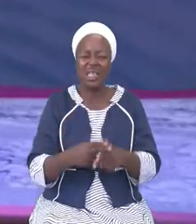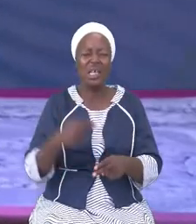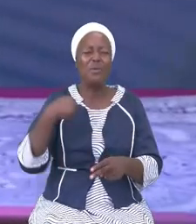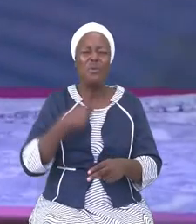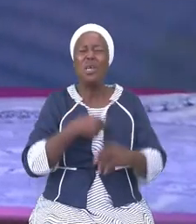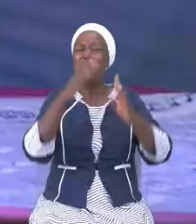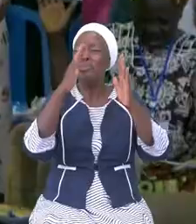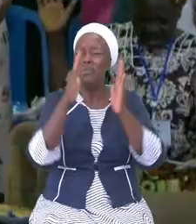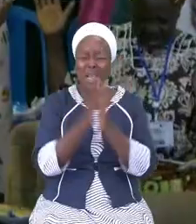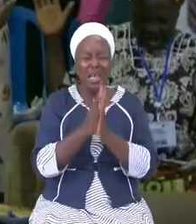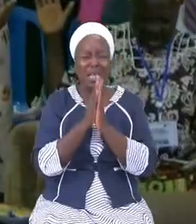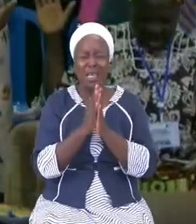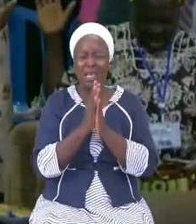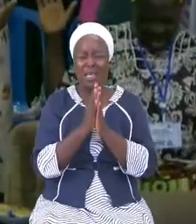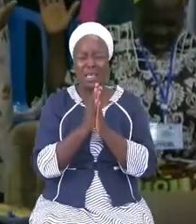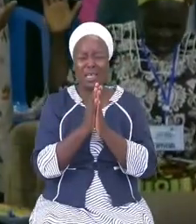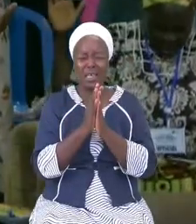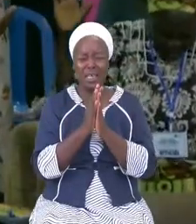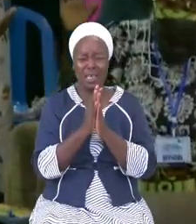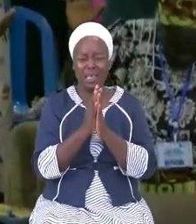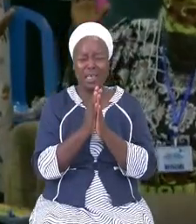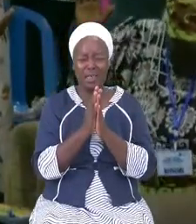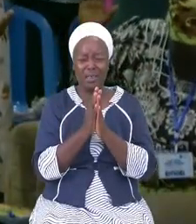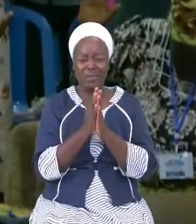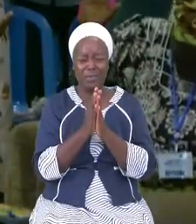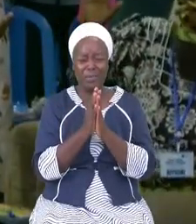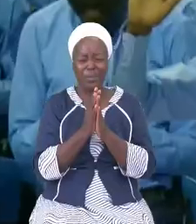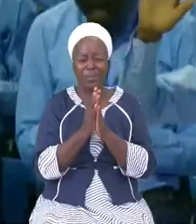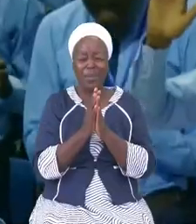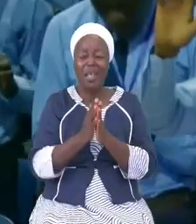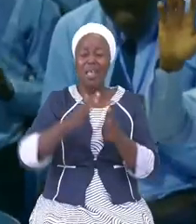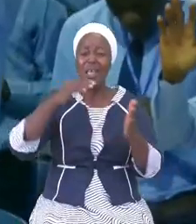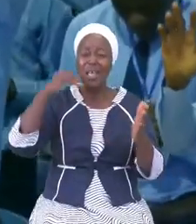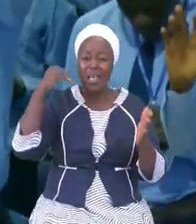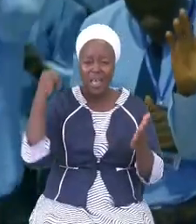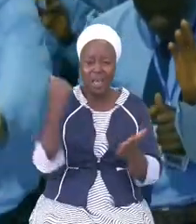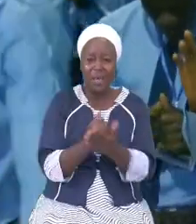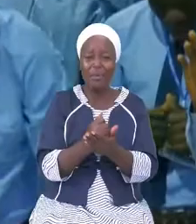name we pray. Amen. Amen.